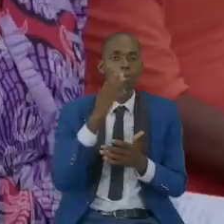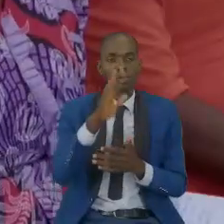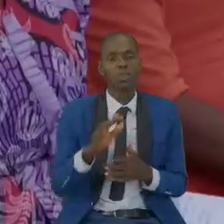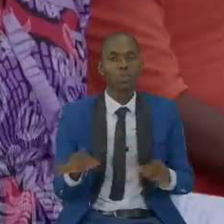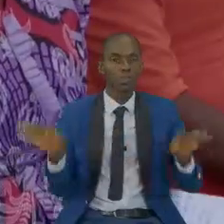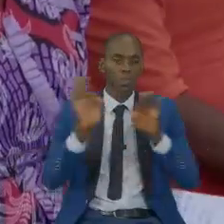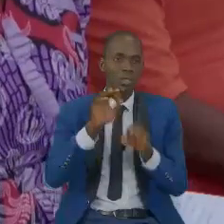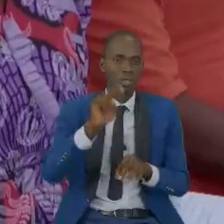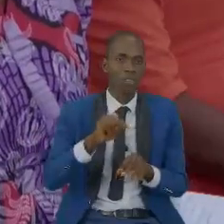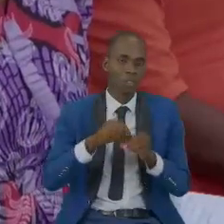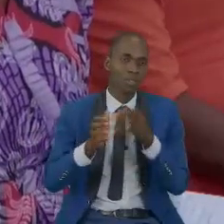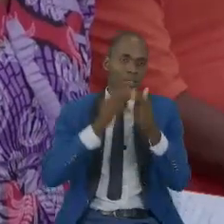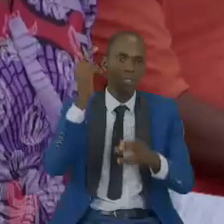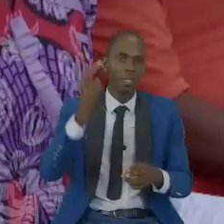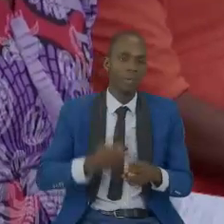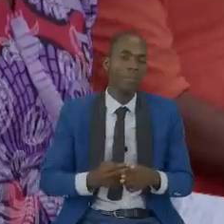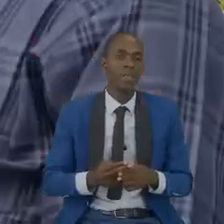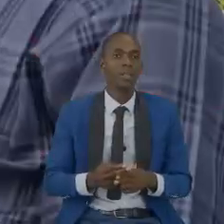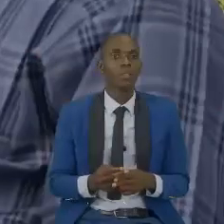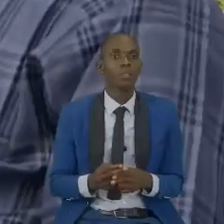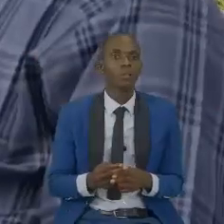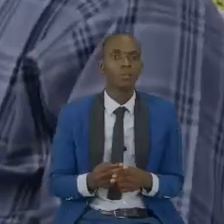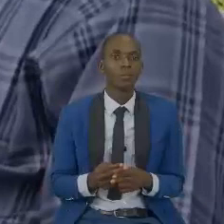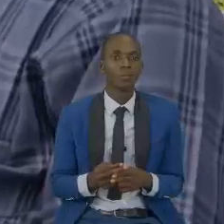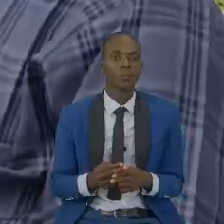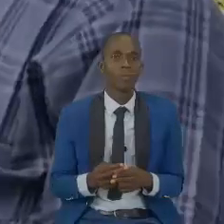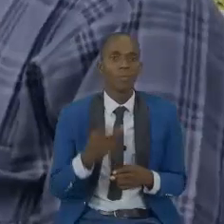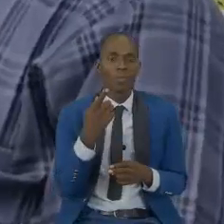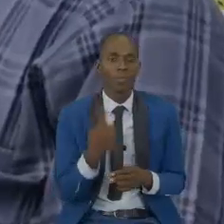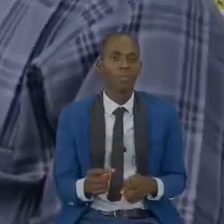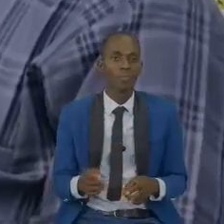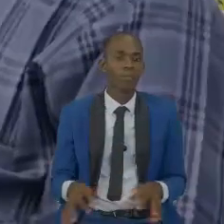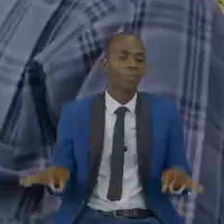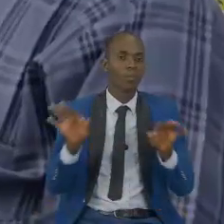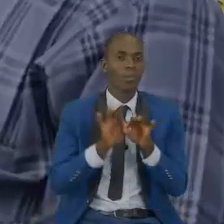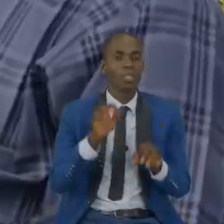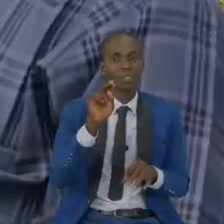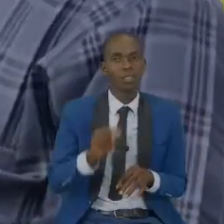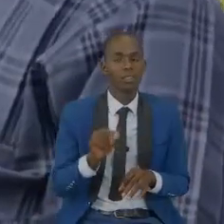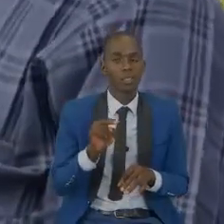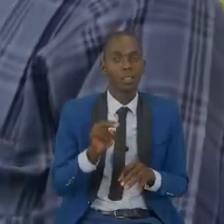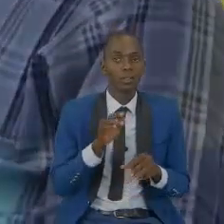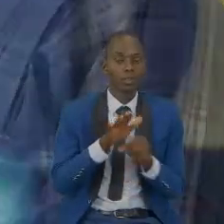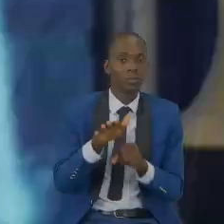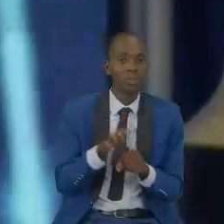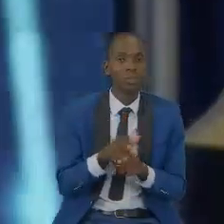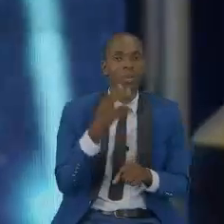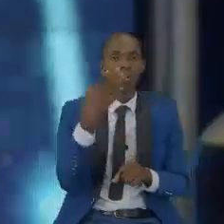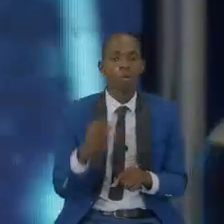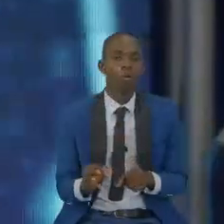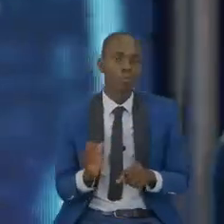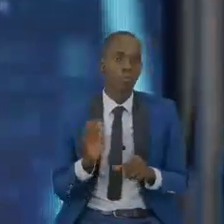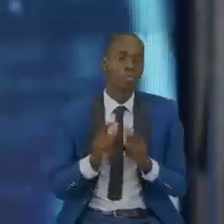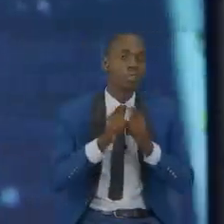needs. Amen. The fundamental sufficiency of surpassing